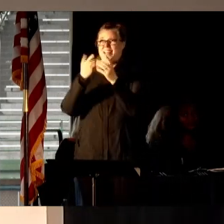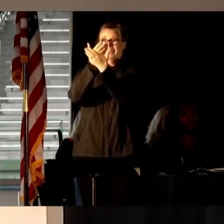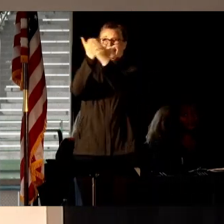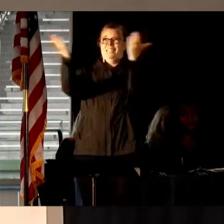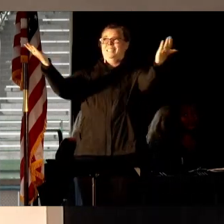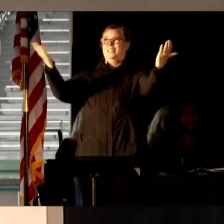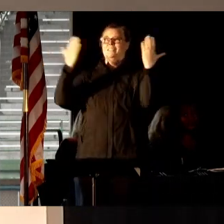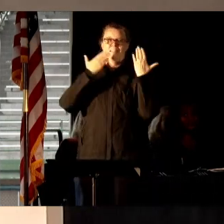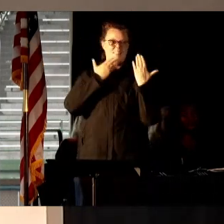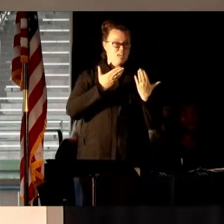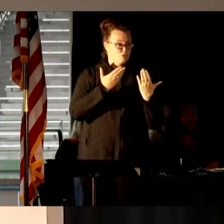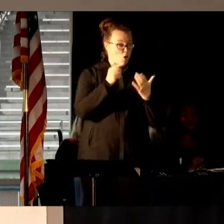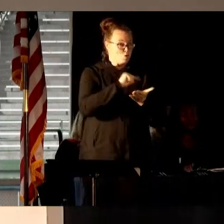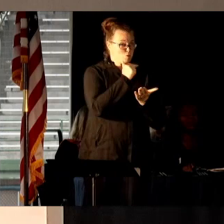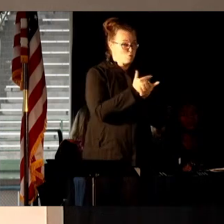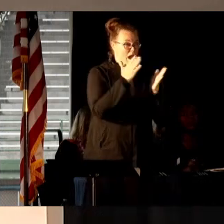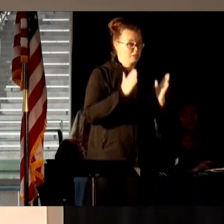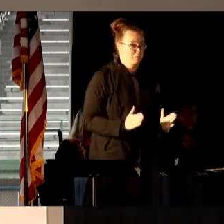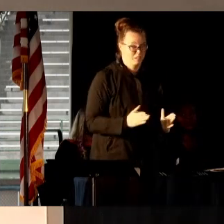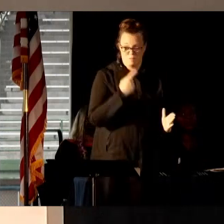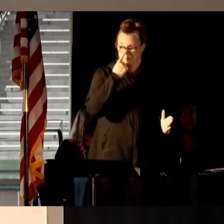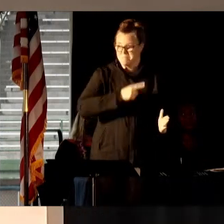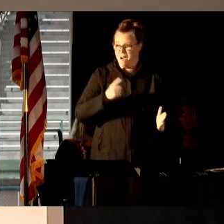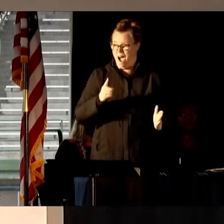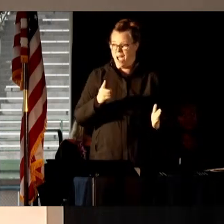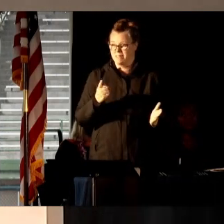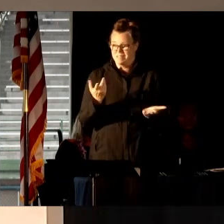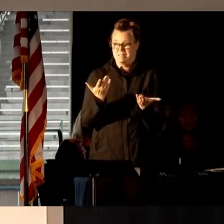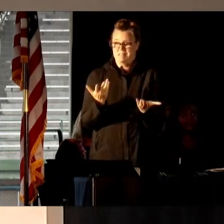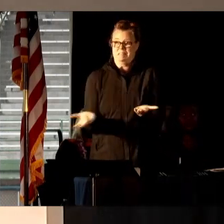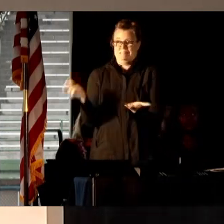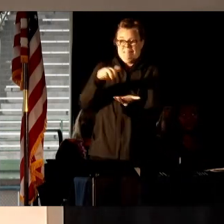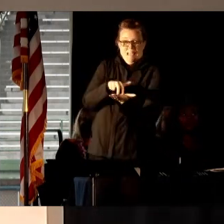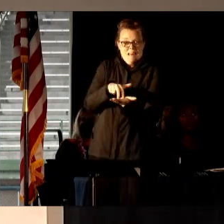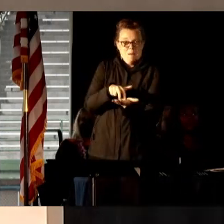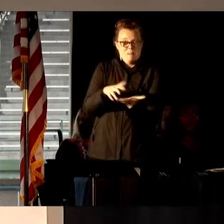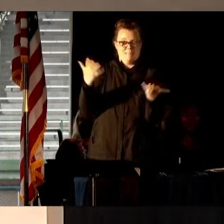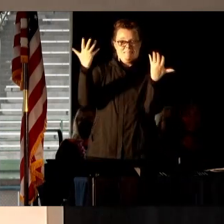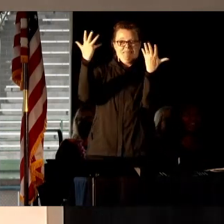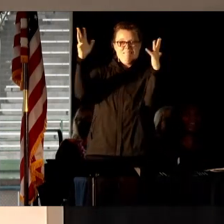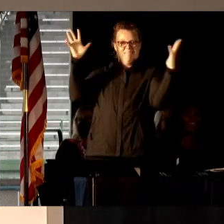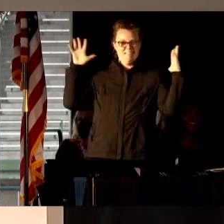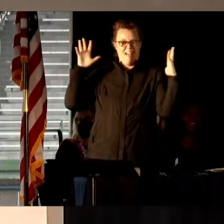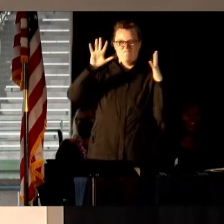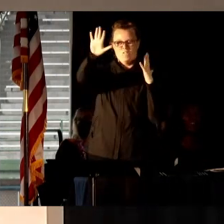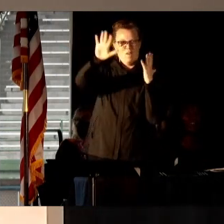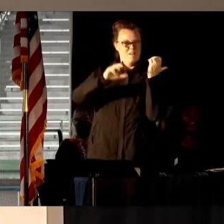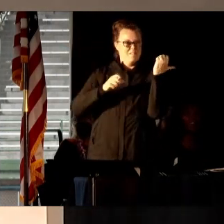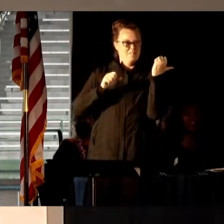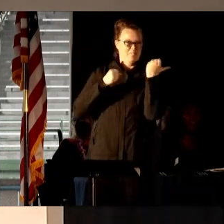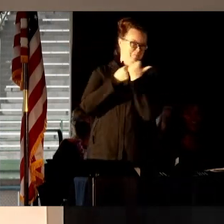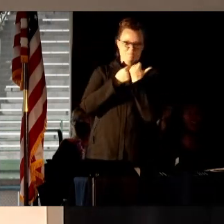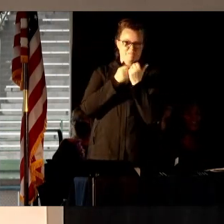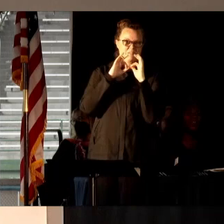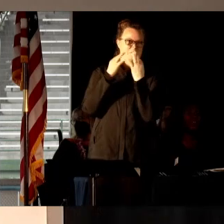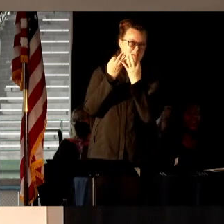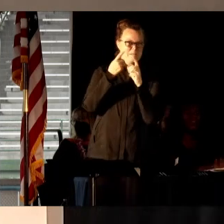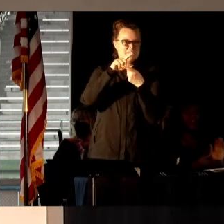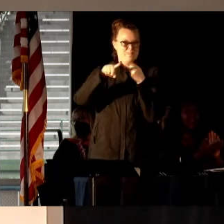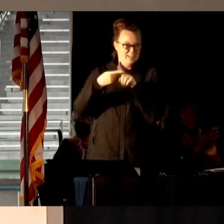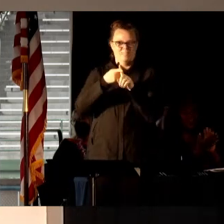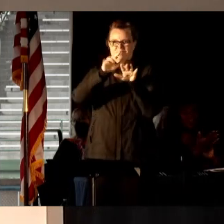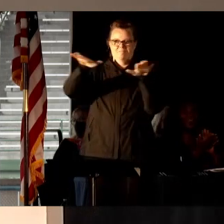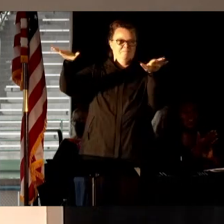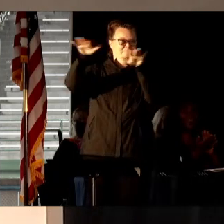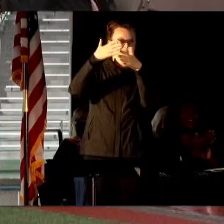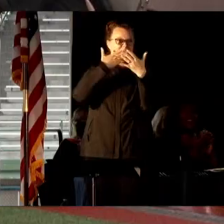So graduates, if you could just give, I was gonna make you stand up, but I'm not gonna do that in the rain, but let's just give your family a round of applause, your friends and your family,